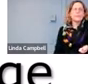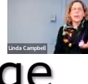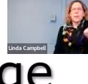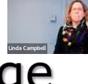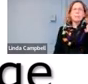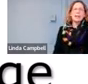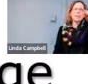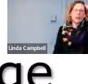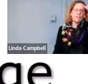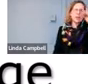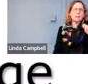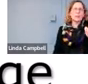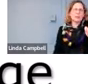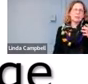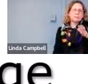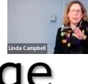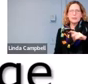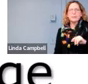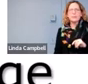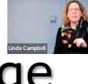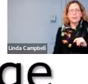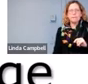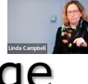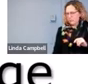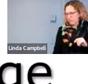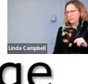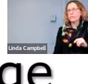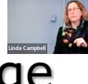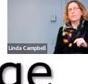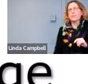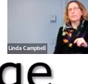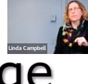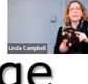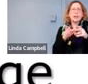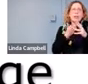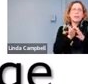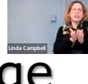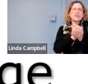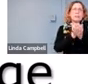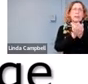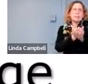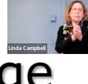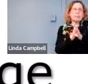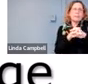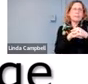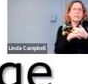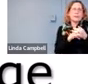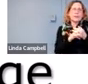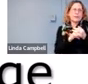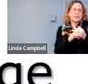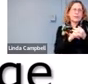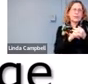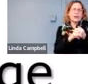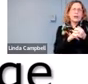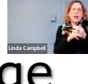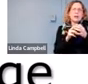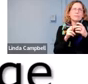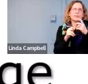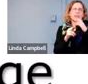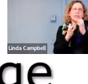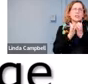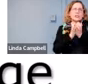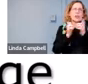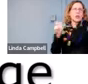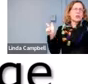coming all the way from Europe. You may be familiar with this, but just bear with me. It's coming through the shipping trade.